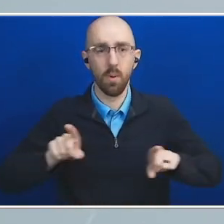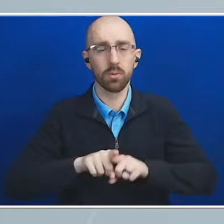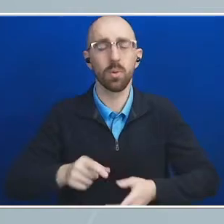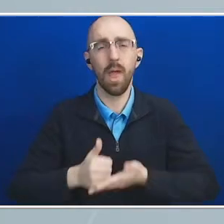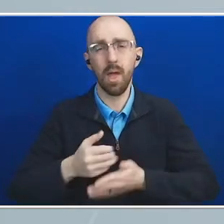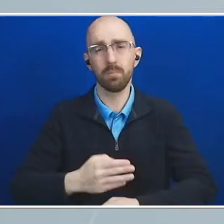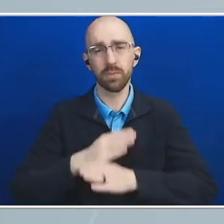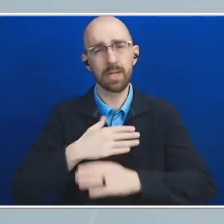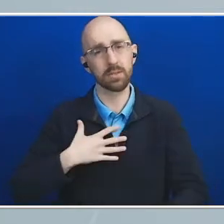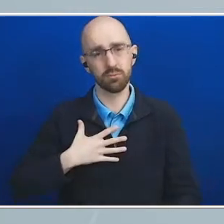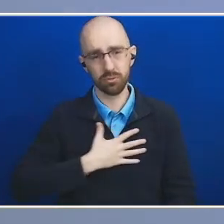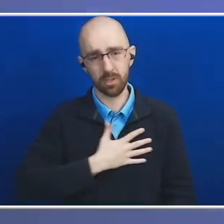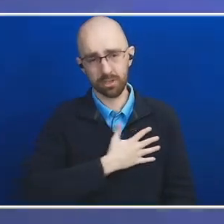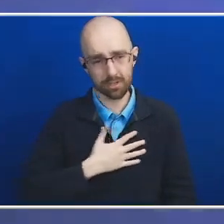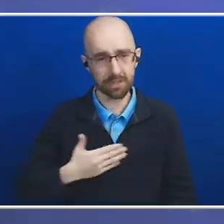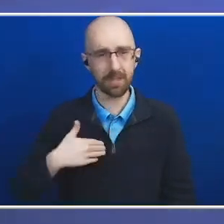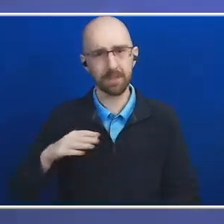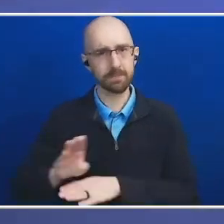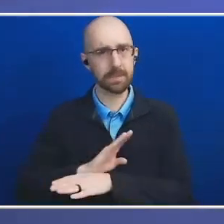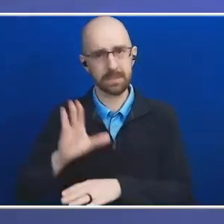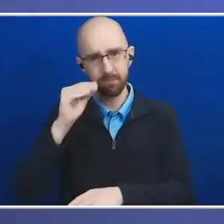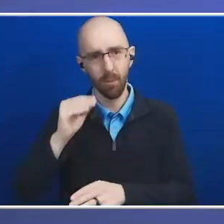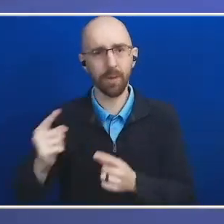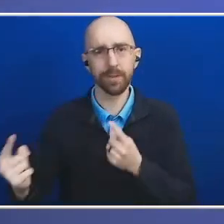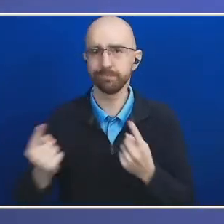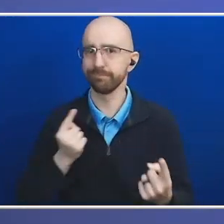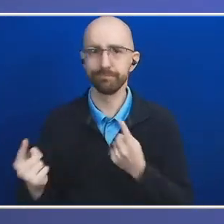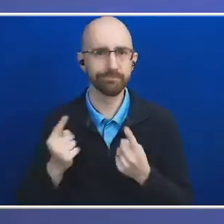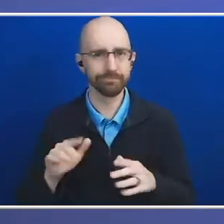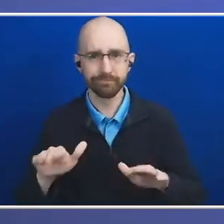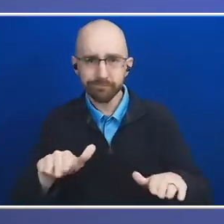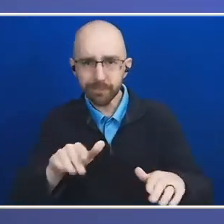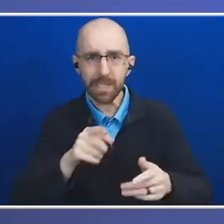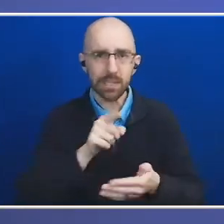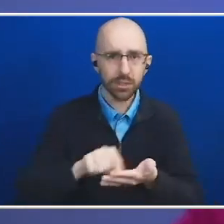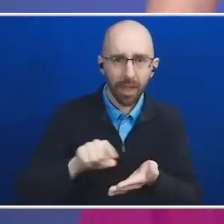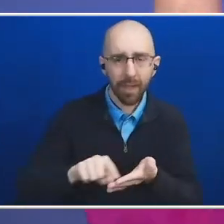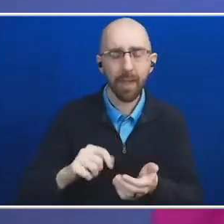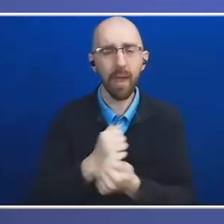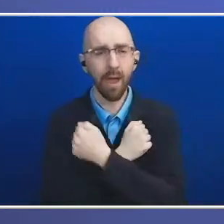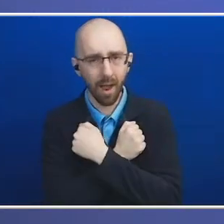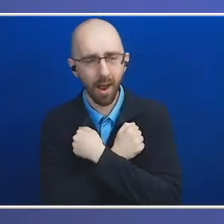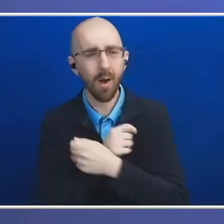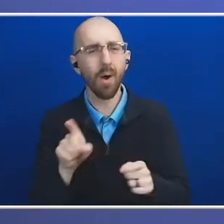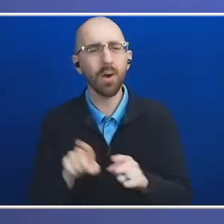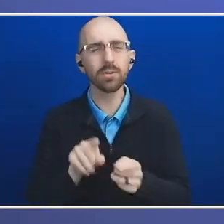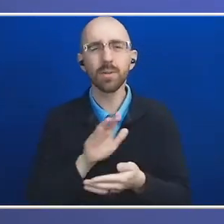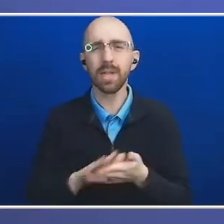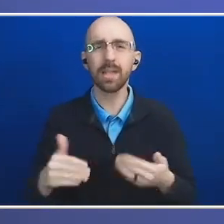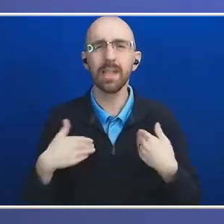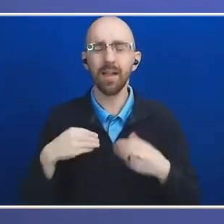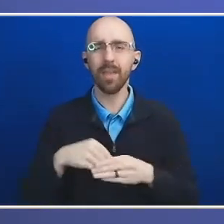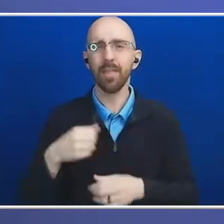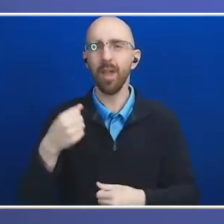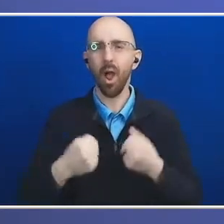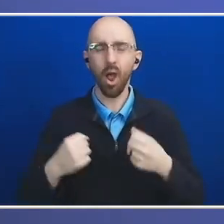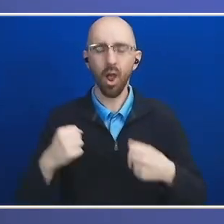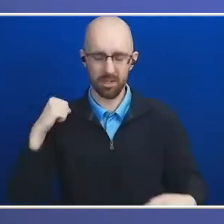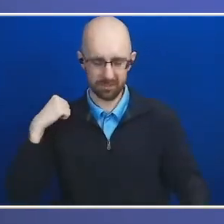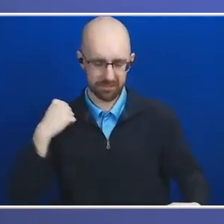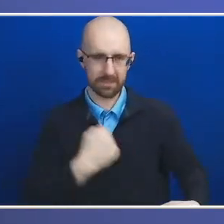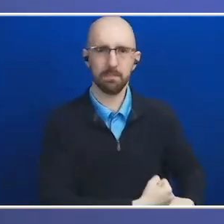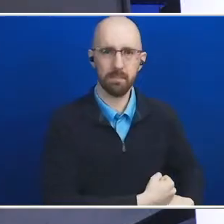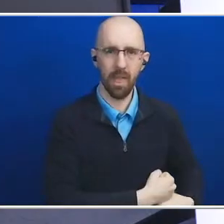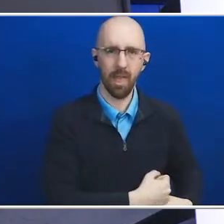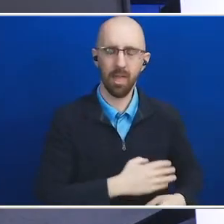having busy boys that would want to come up and check on me or hug me, and then it was also nice to have in the car for the seatbelt coming across to alleviate that